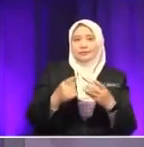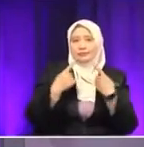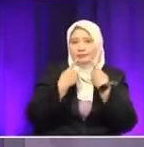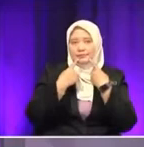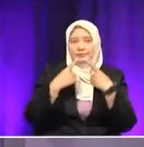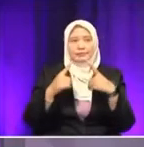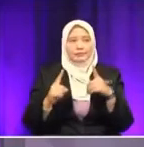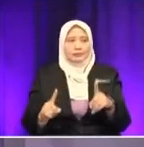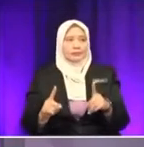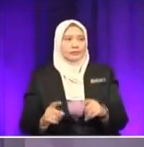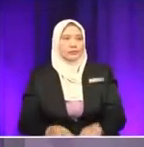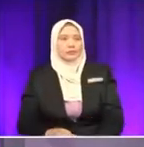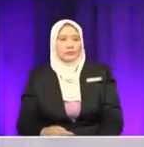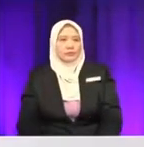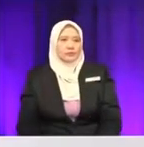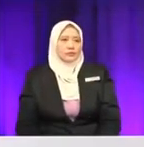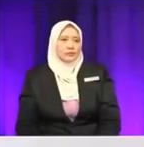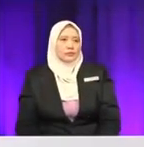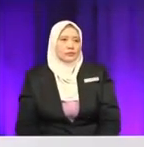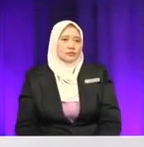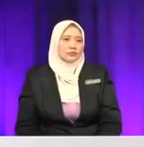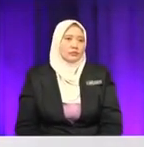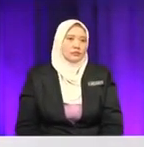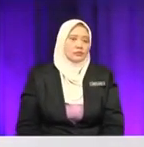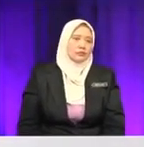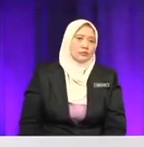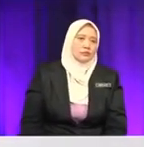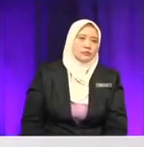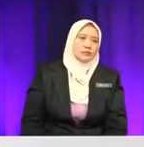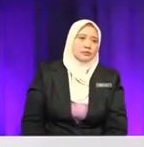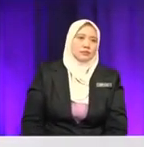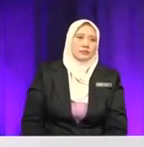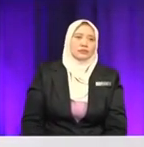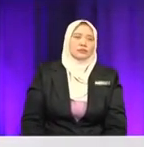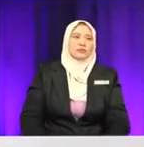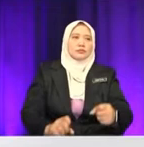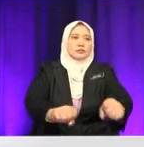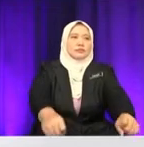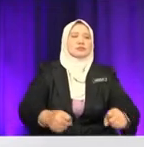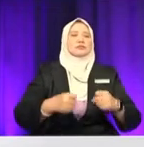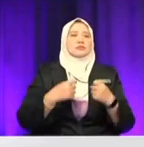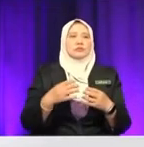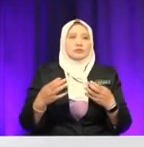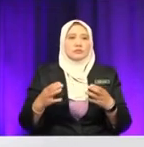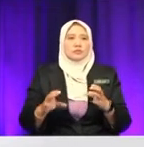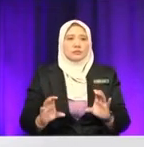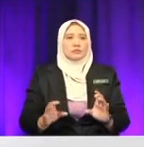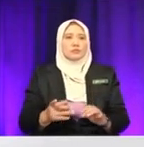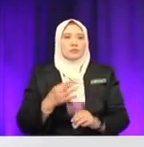question. Who wants to give it a shot? Madam, can I try? Okay, Ideal. What's your color choice,